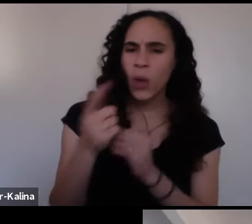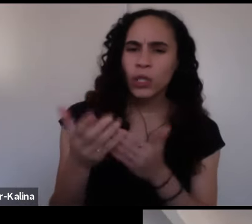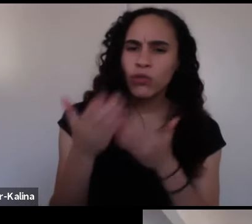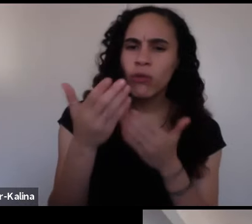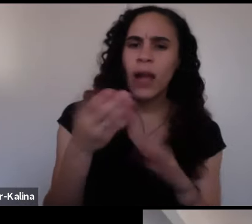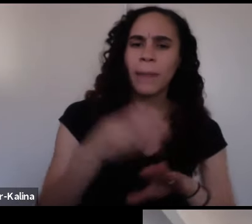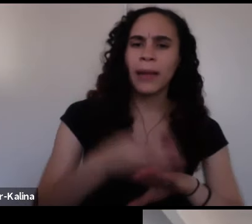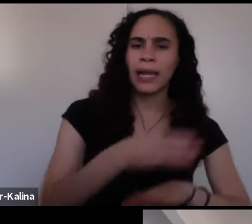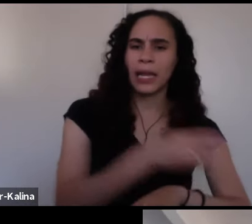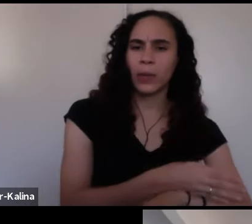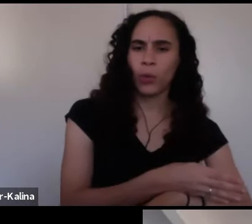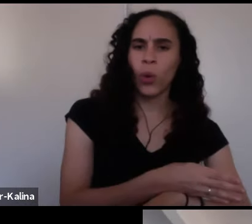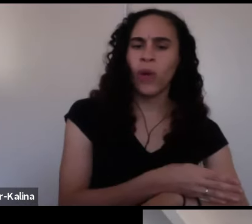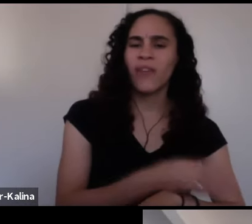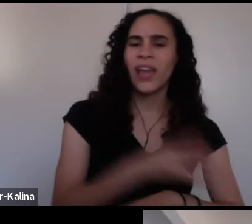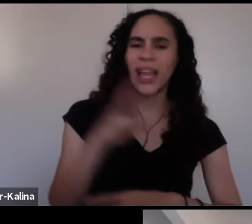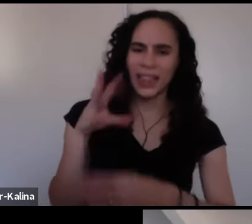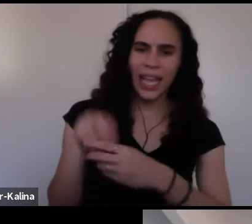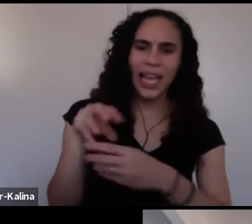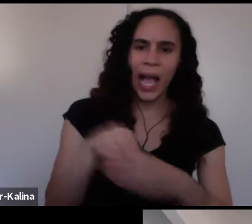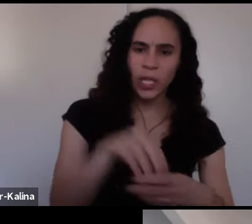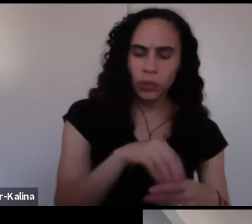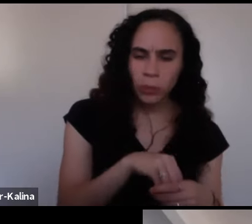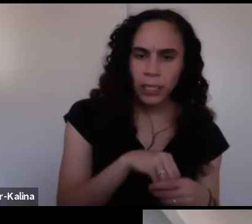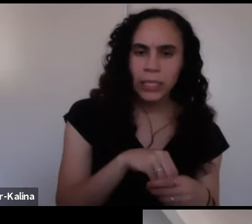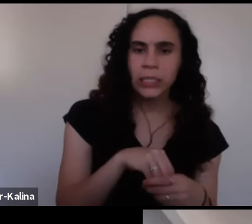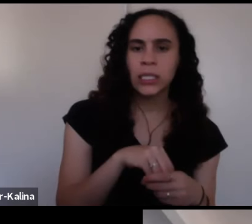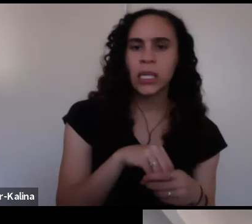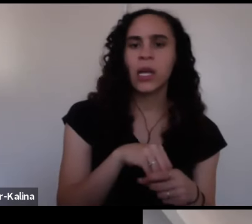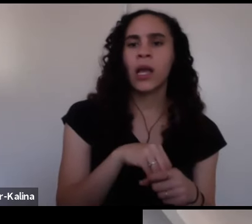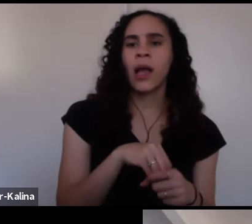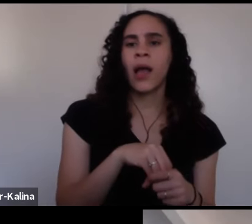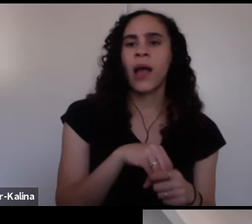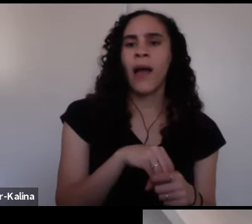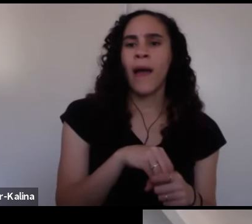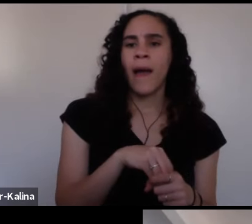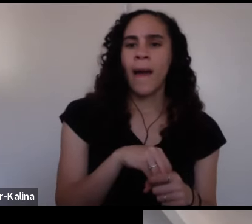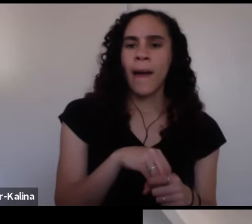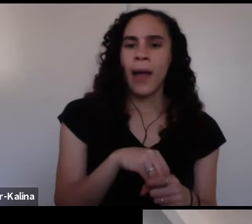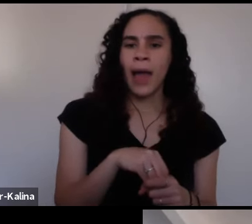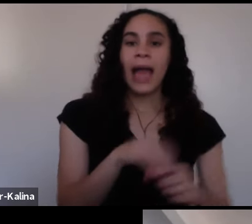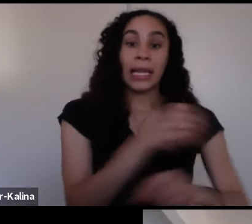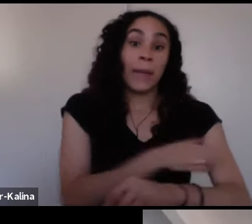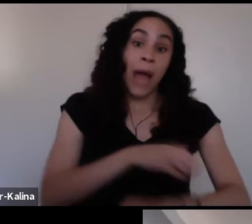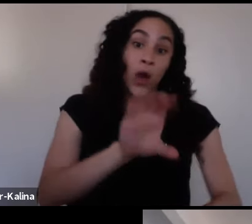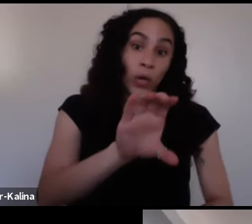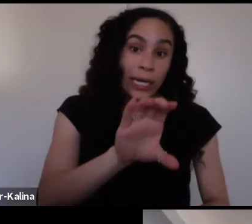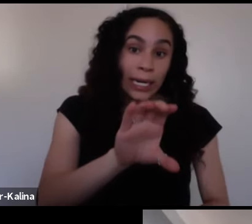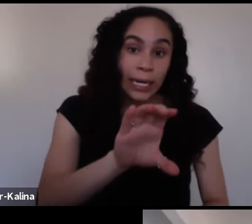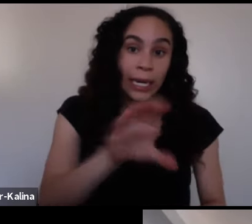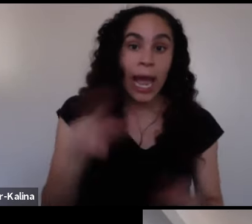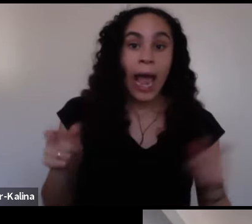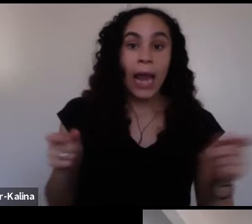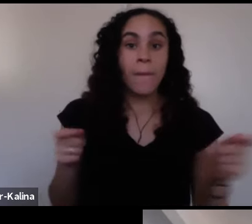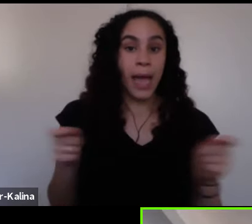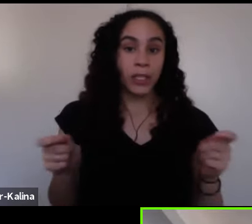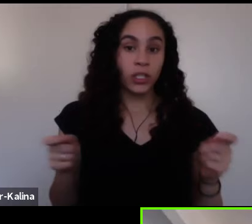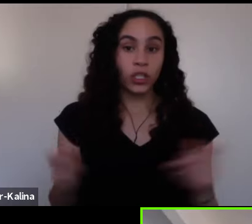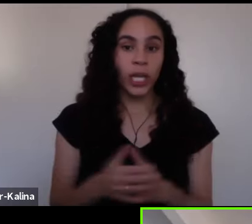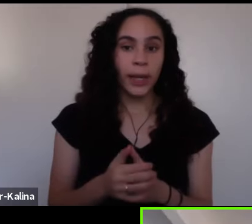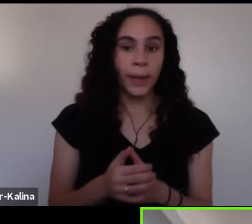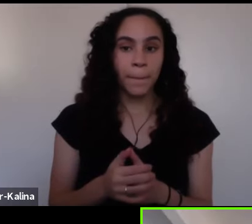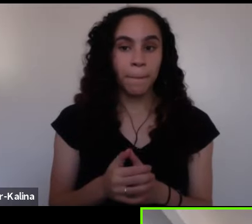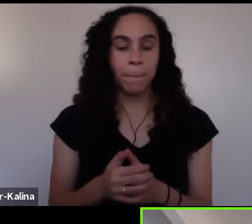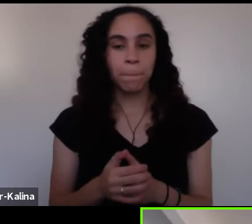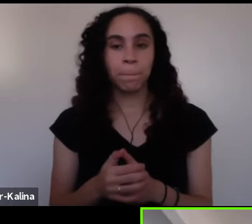improving that engagement and empowering and managing them? I